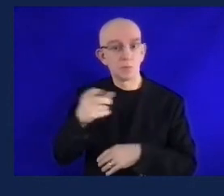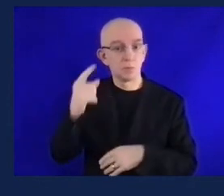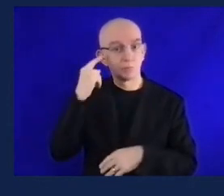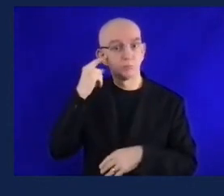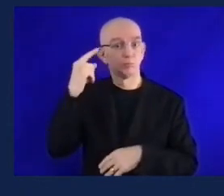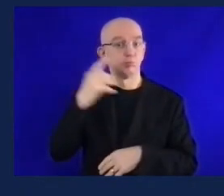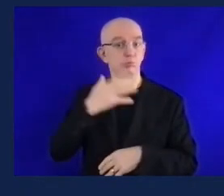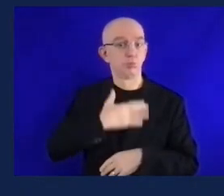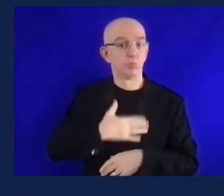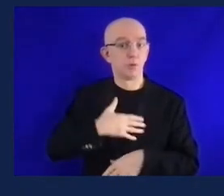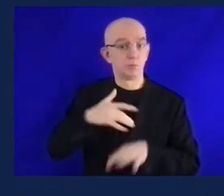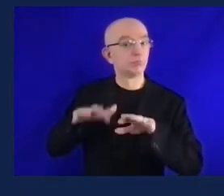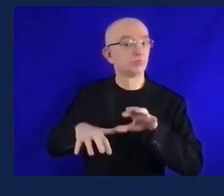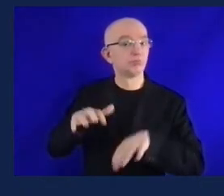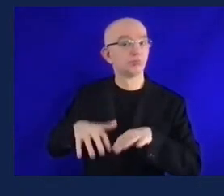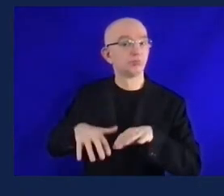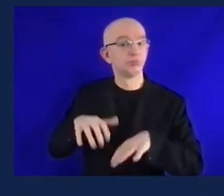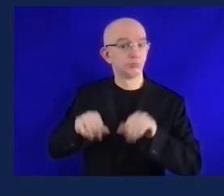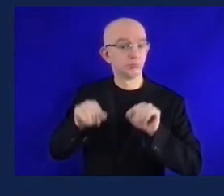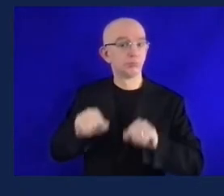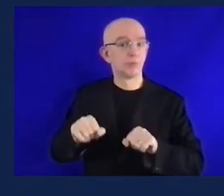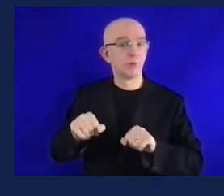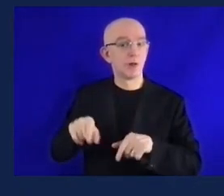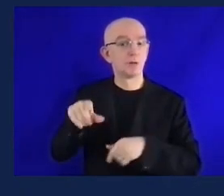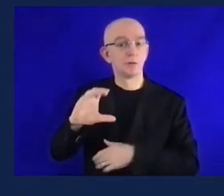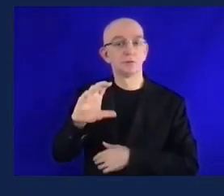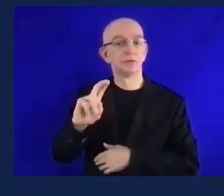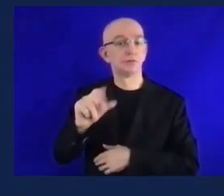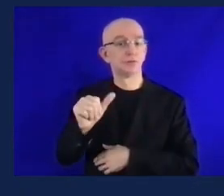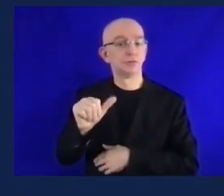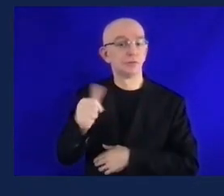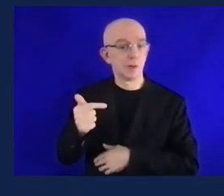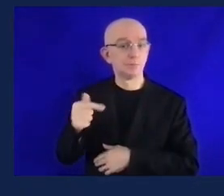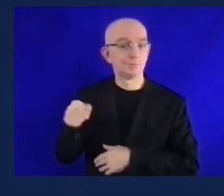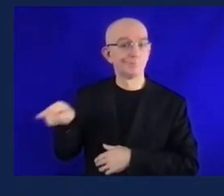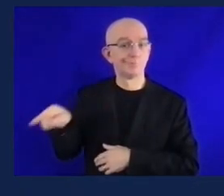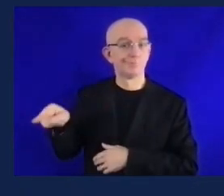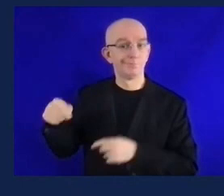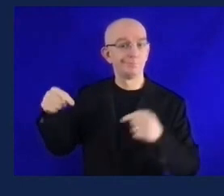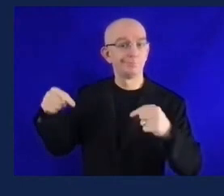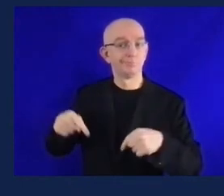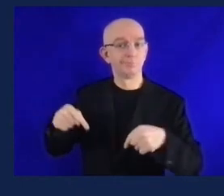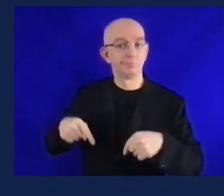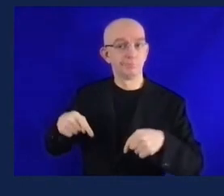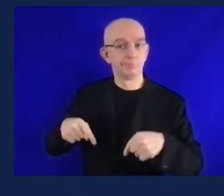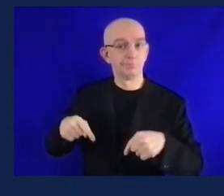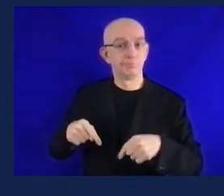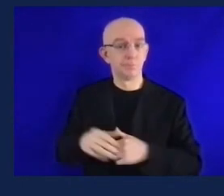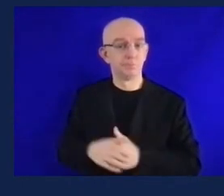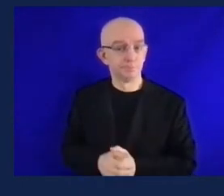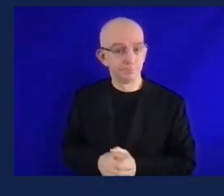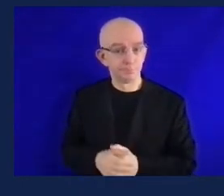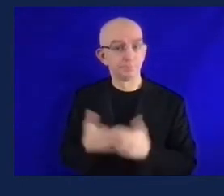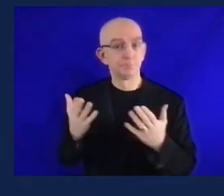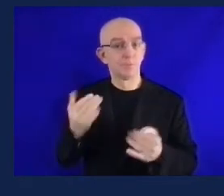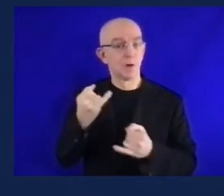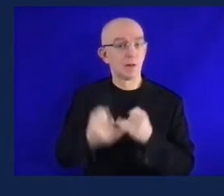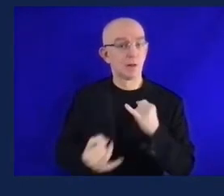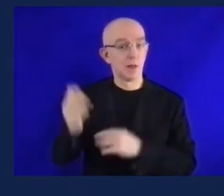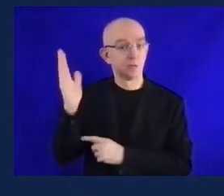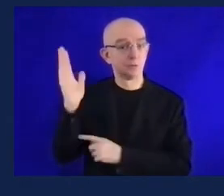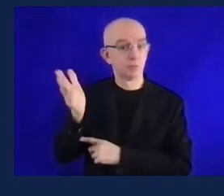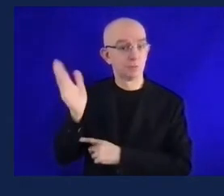in 2020 has been championing disabled people's rights across football. So over to you, Laura.